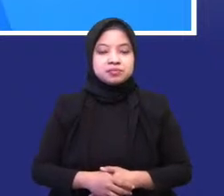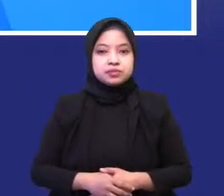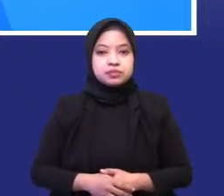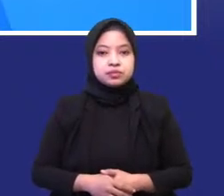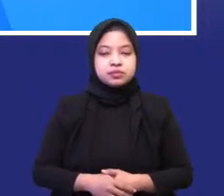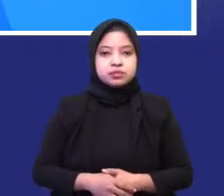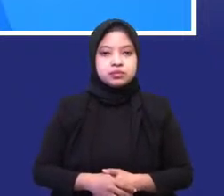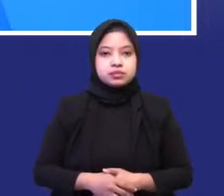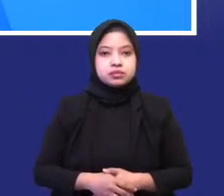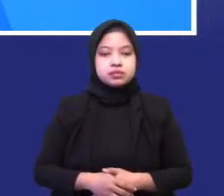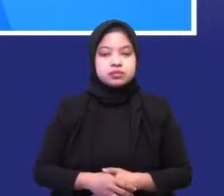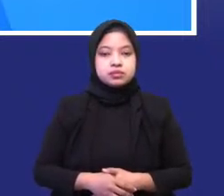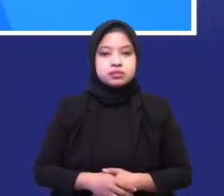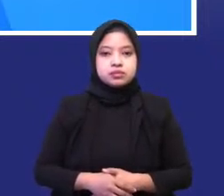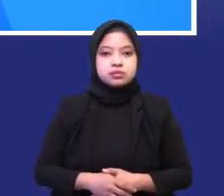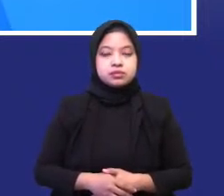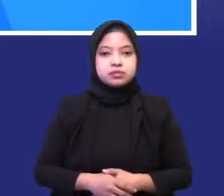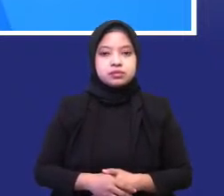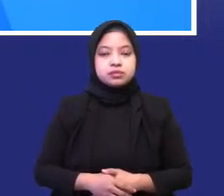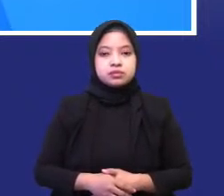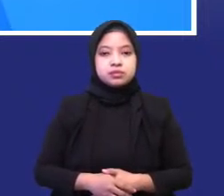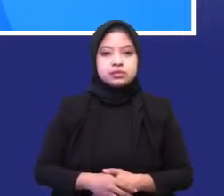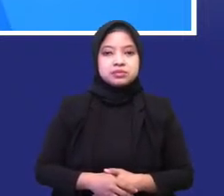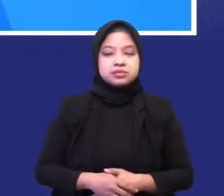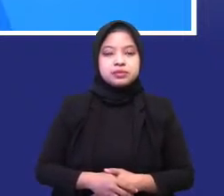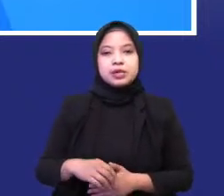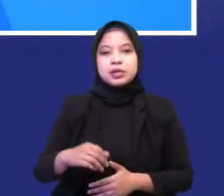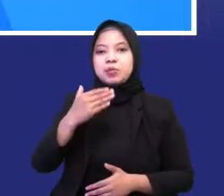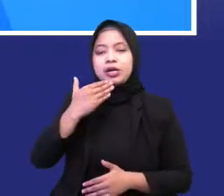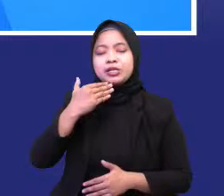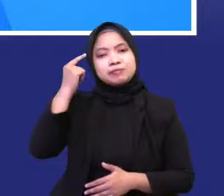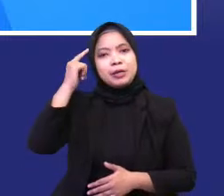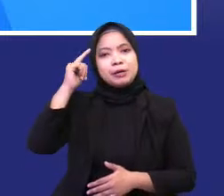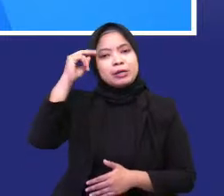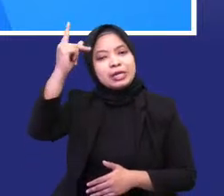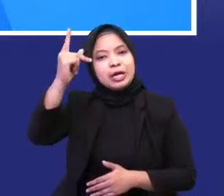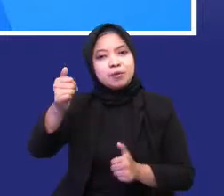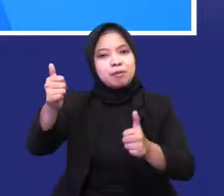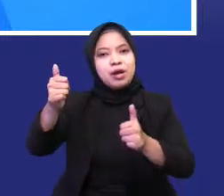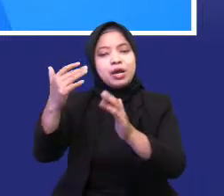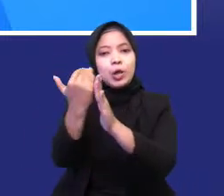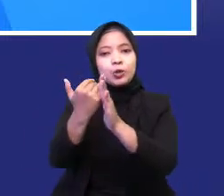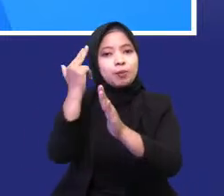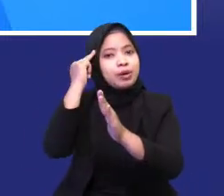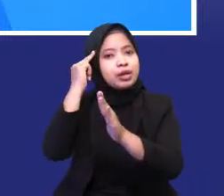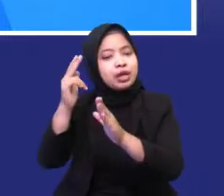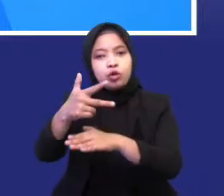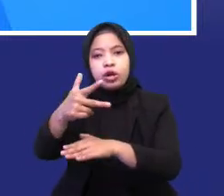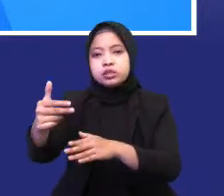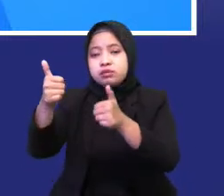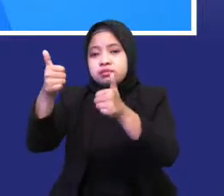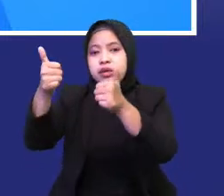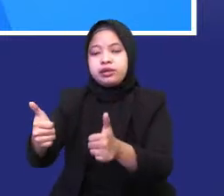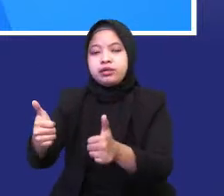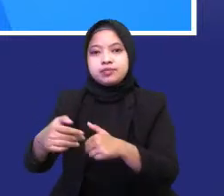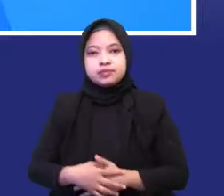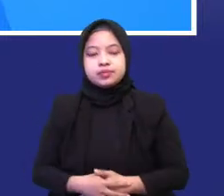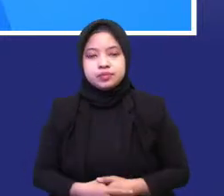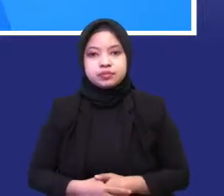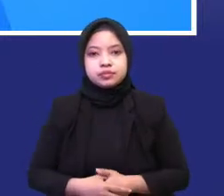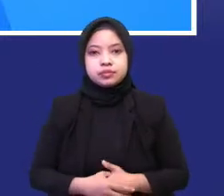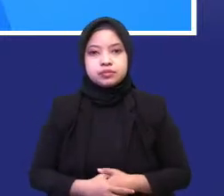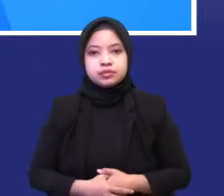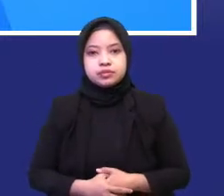Professor, you did indeed cover a few topics that some of us were interested in, but I will first of